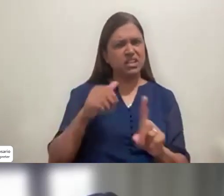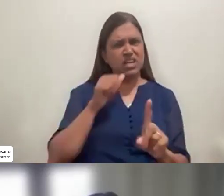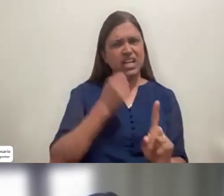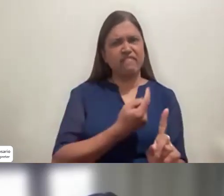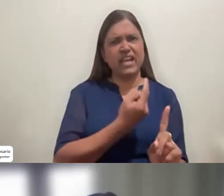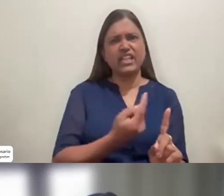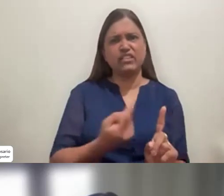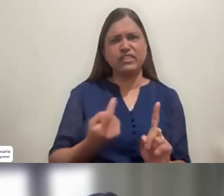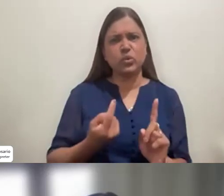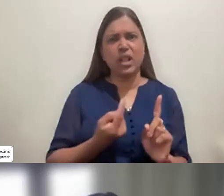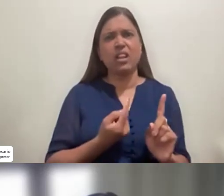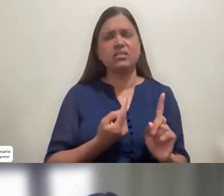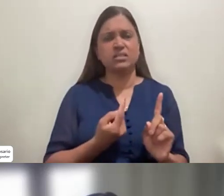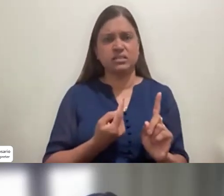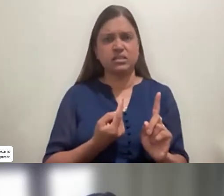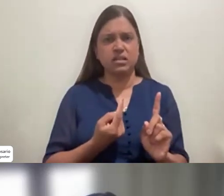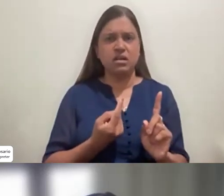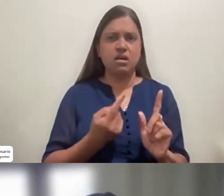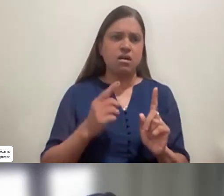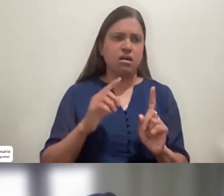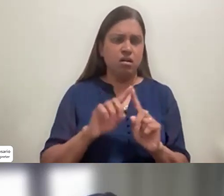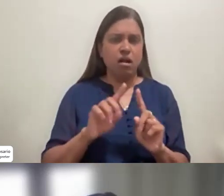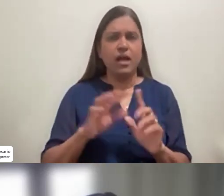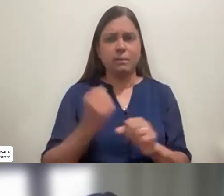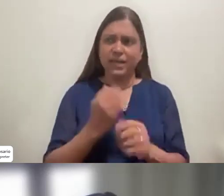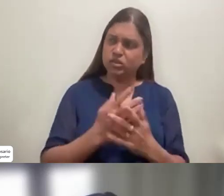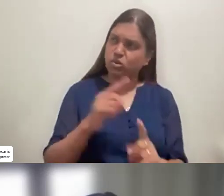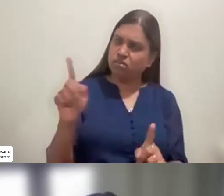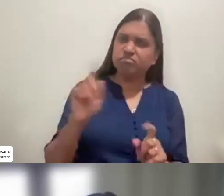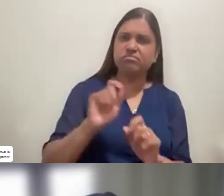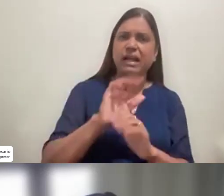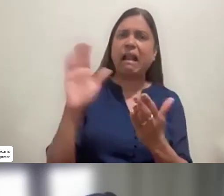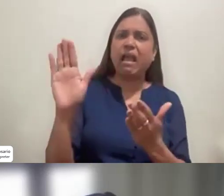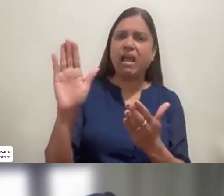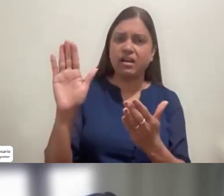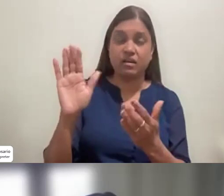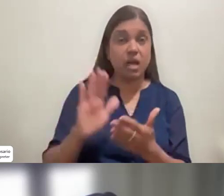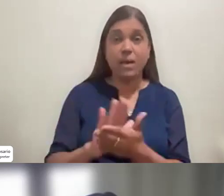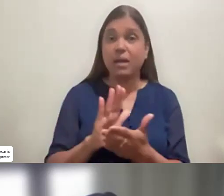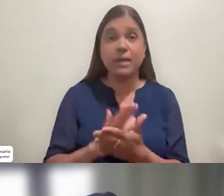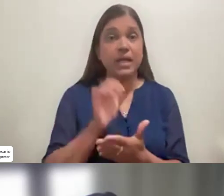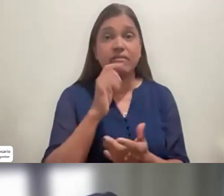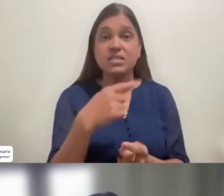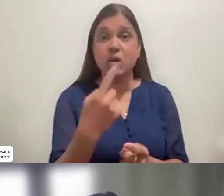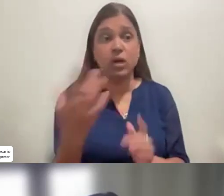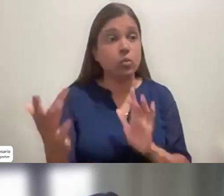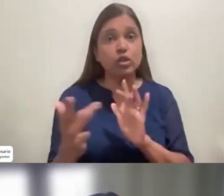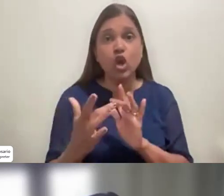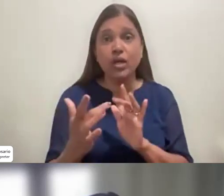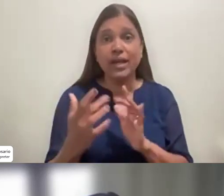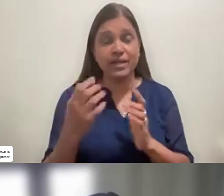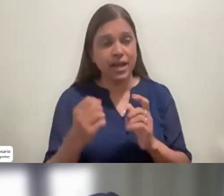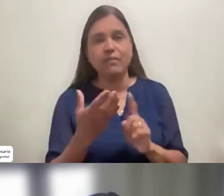involved. Sometimes the provisions are not as clear. But I'm quite happy if somebody would like to reach out and for us to have a bit more of a